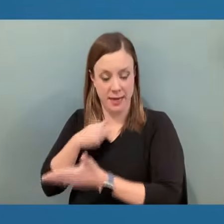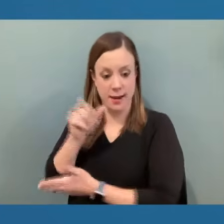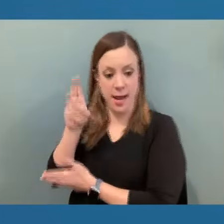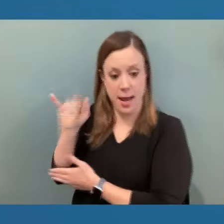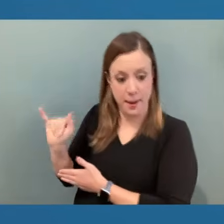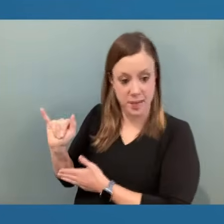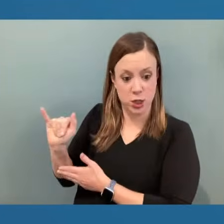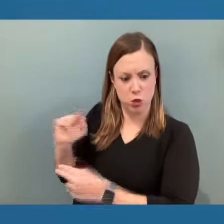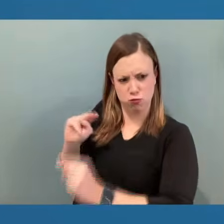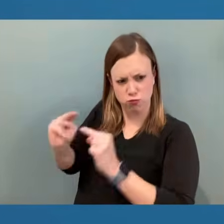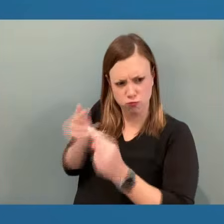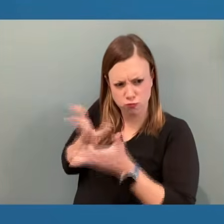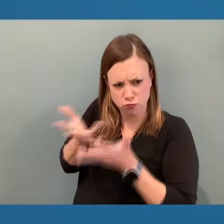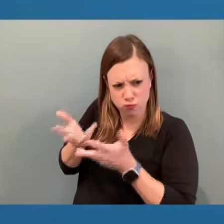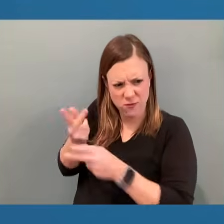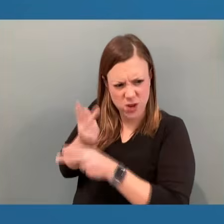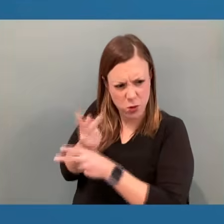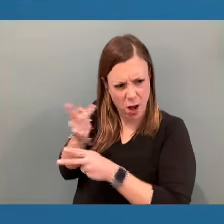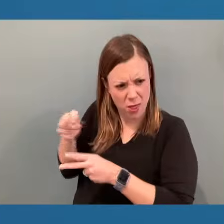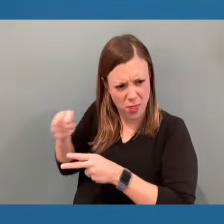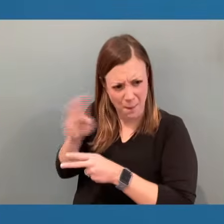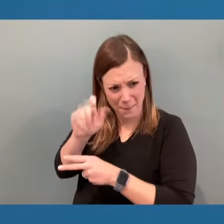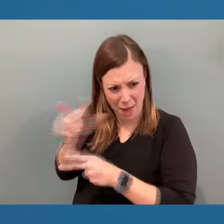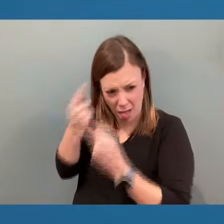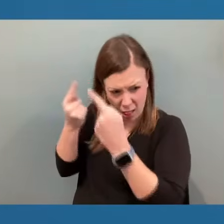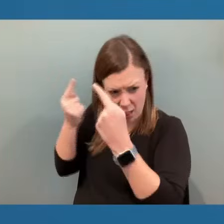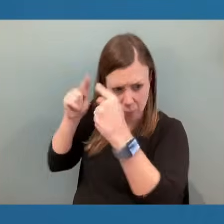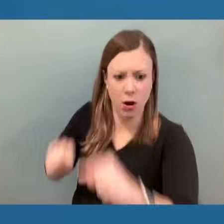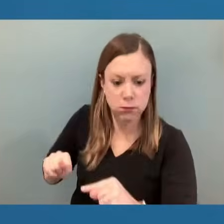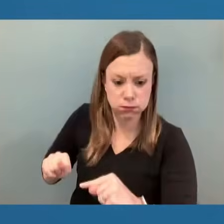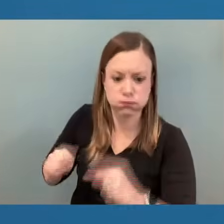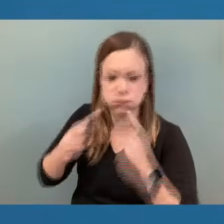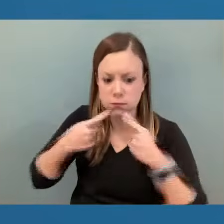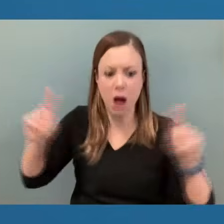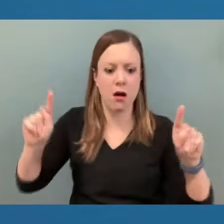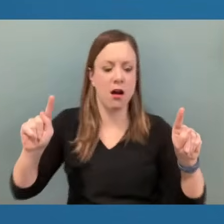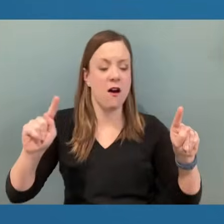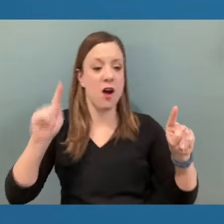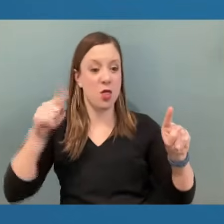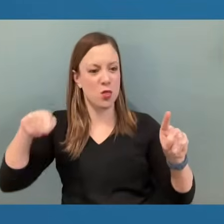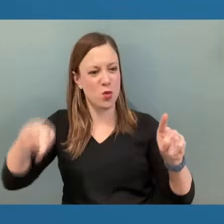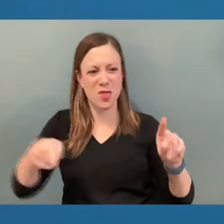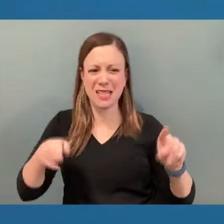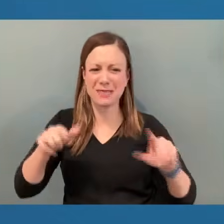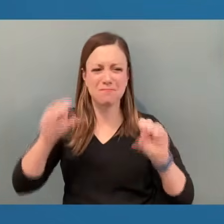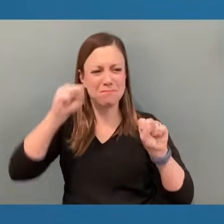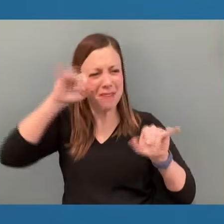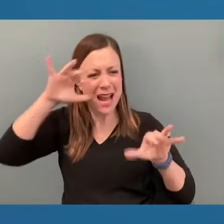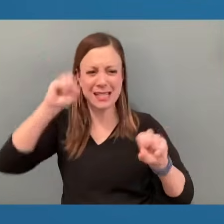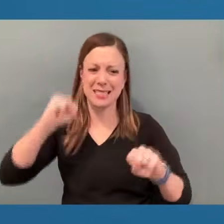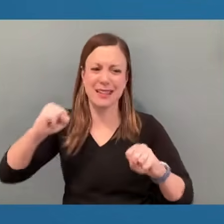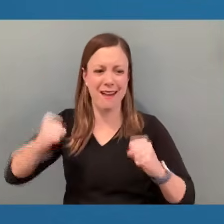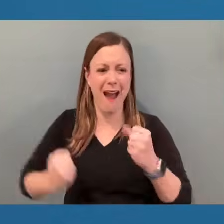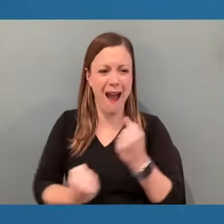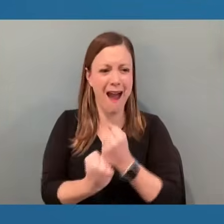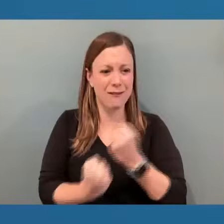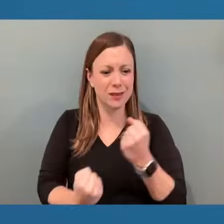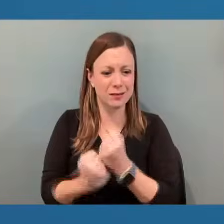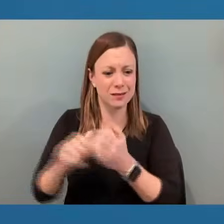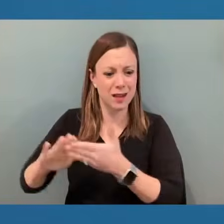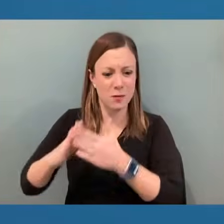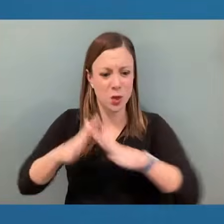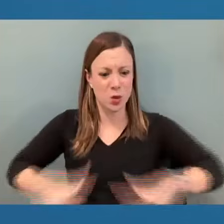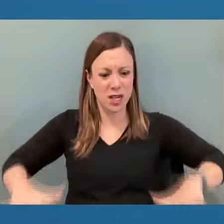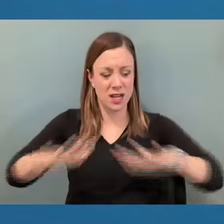the countless advocates. Corinne Carey knows who they are by name. Dr. Jeremy Bowl, thank you so much